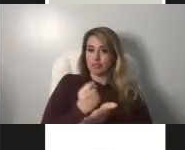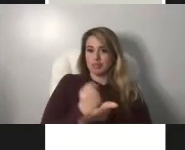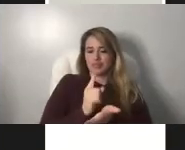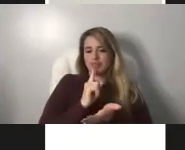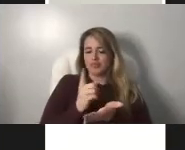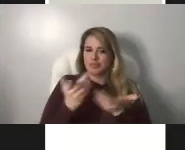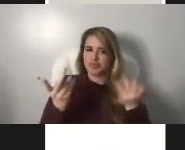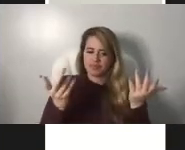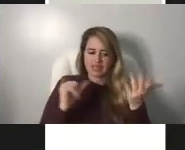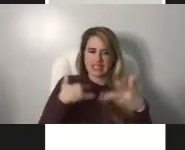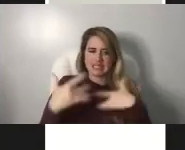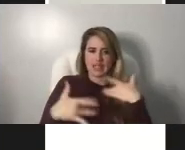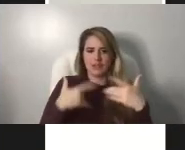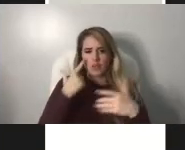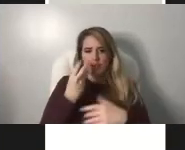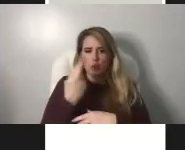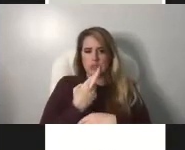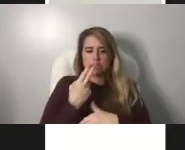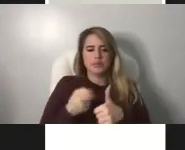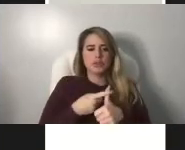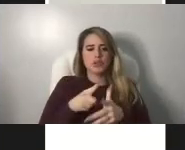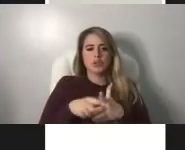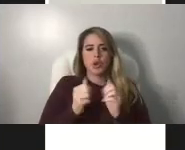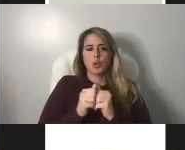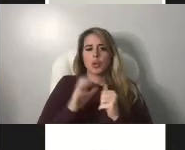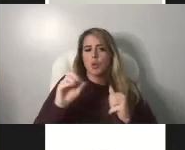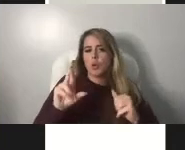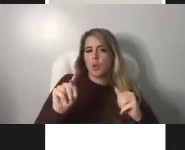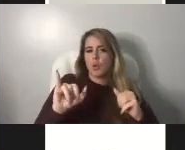reason. But let's first start with cortisone.